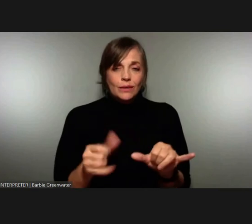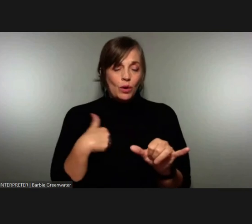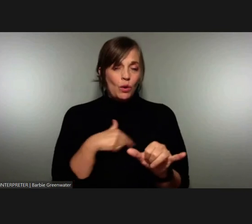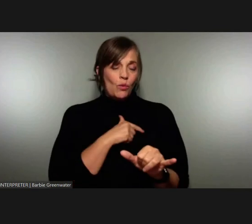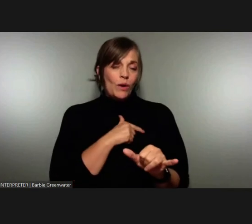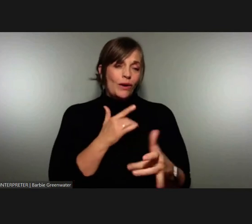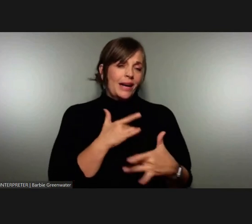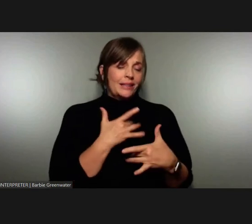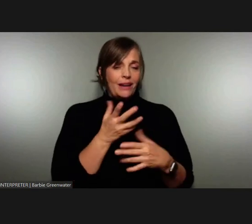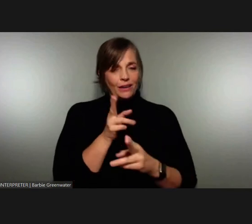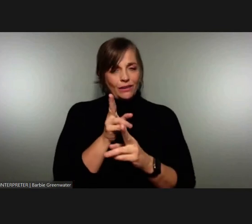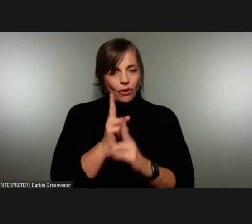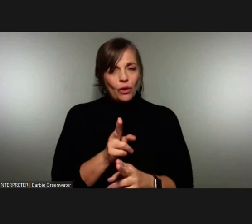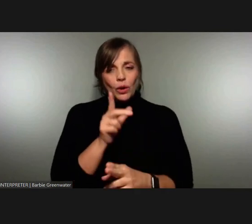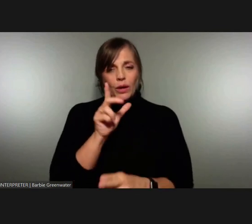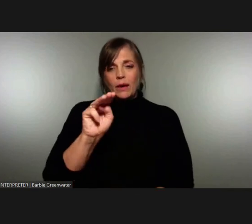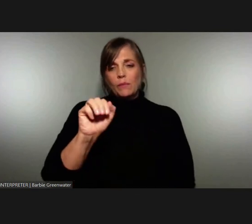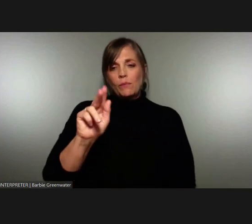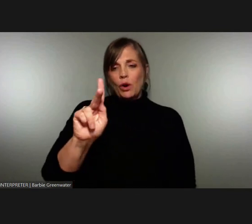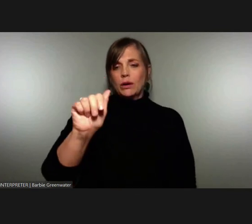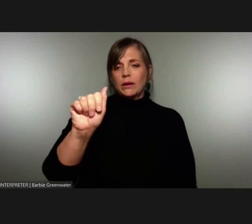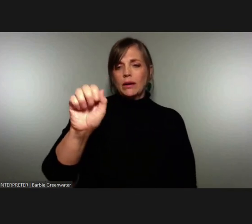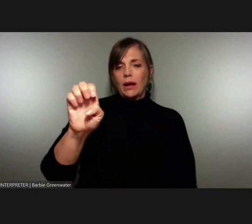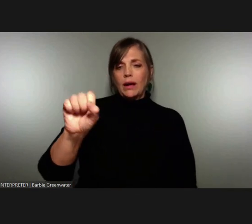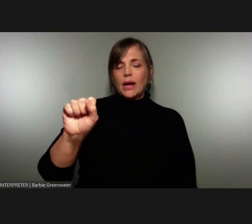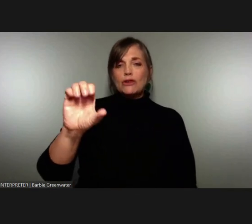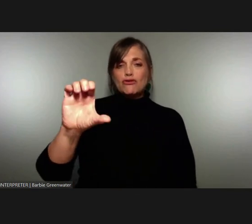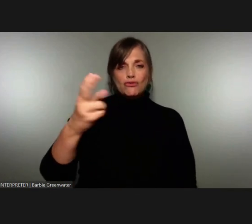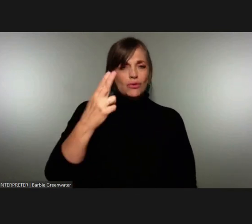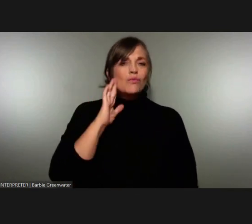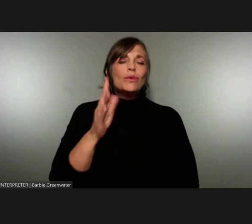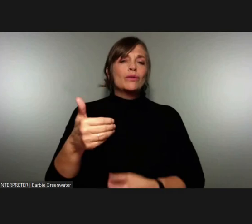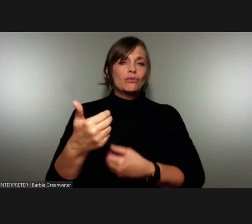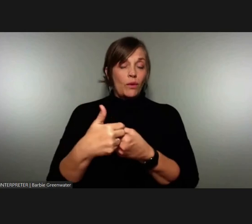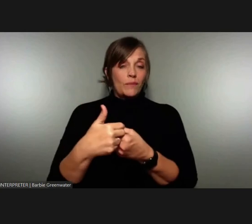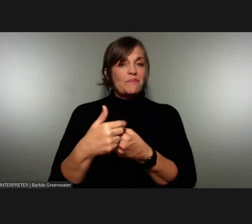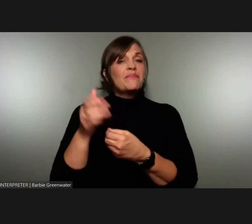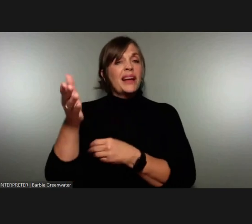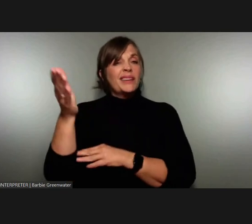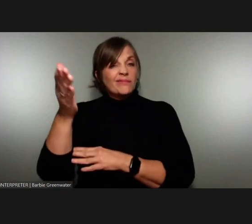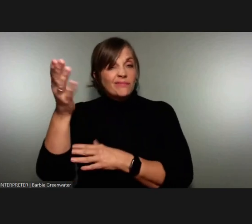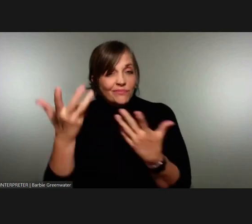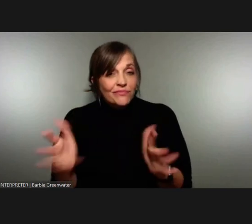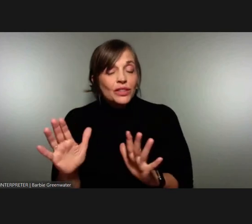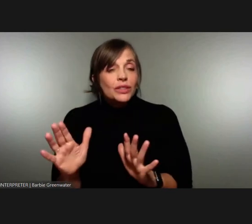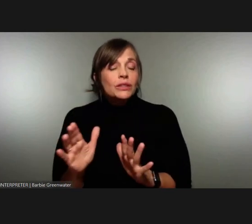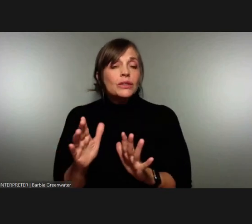is joining us this evening. After Mark's keynote address, there will be an opportunity to ask